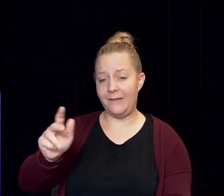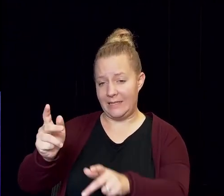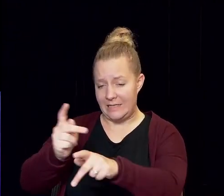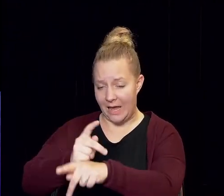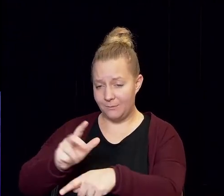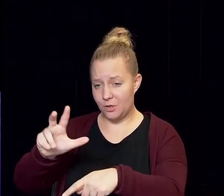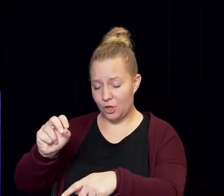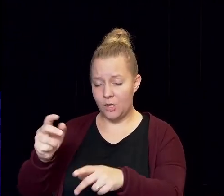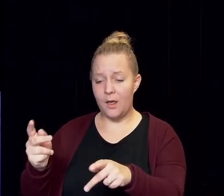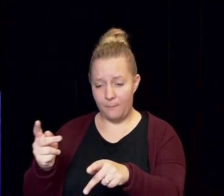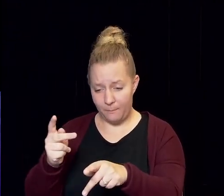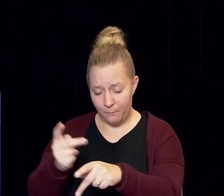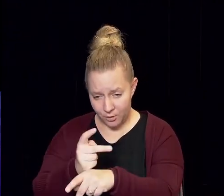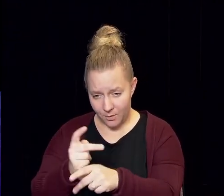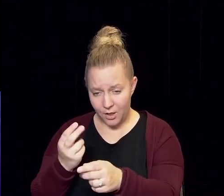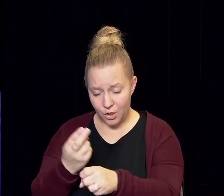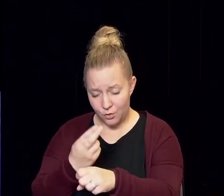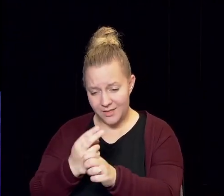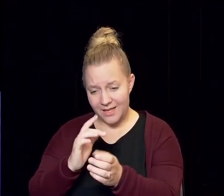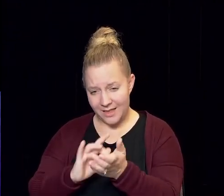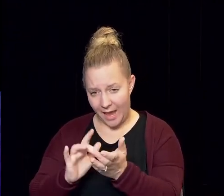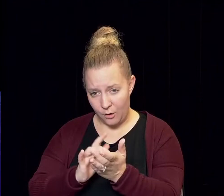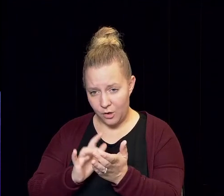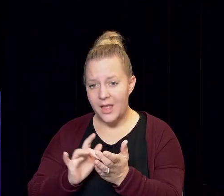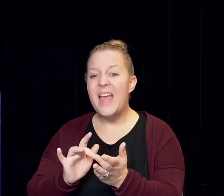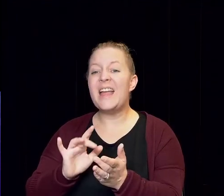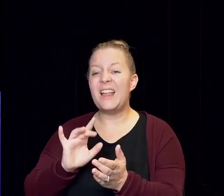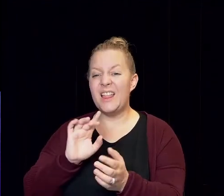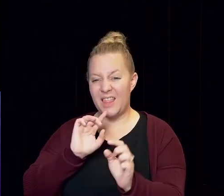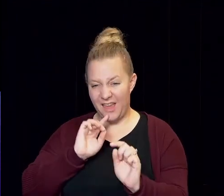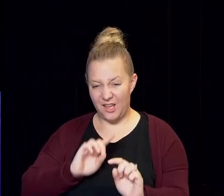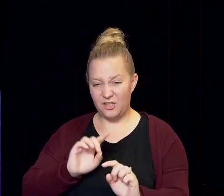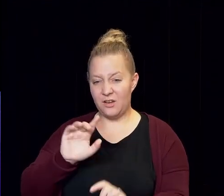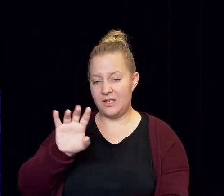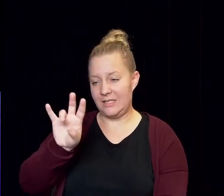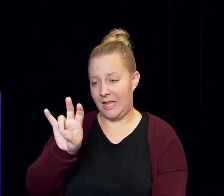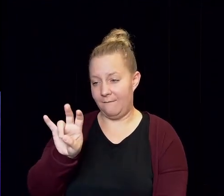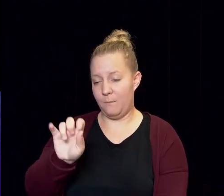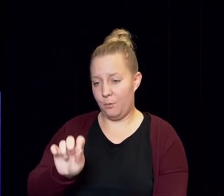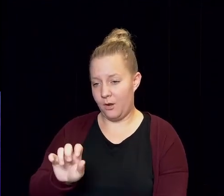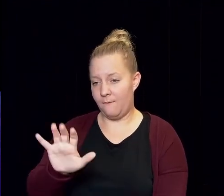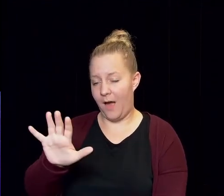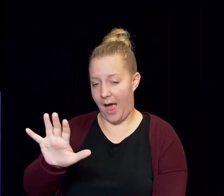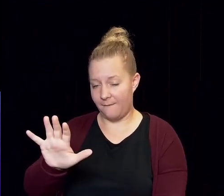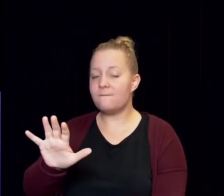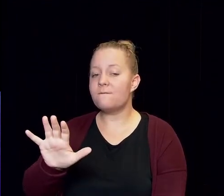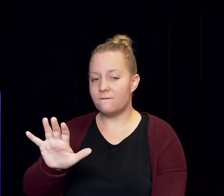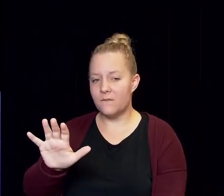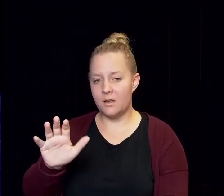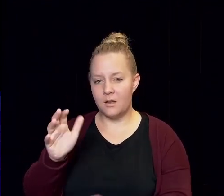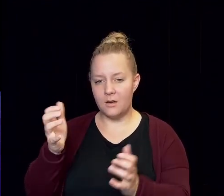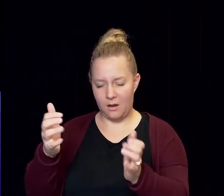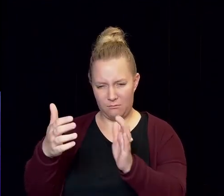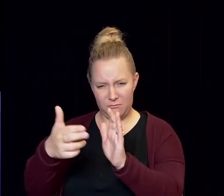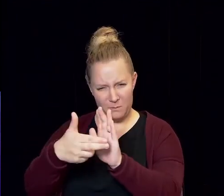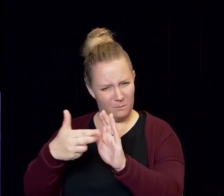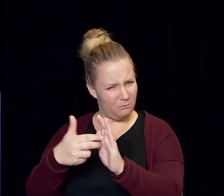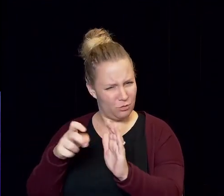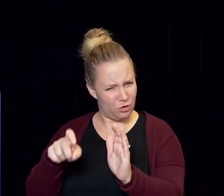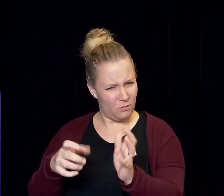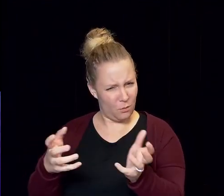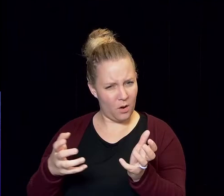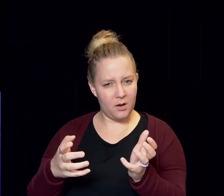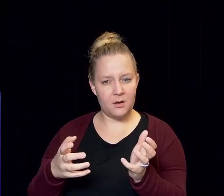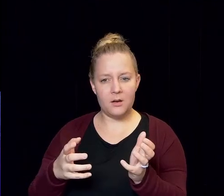of my calculator, I end up with the answer of 7.5. And then let's look at our what our label should be. It says at this rate, how